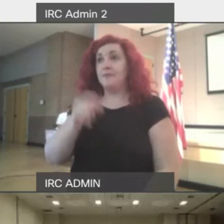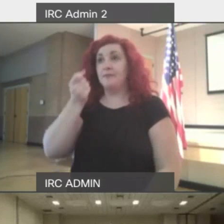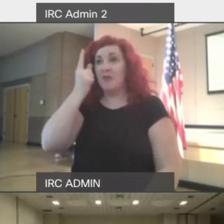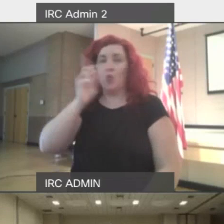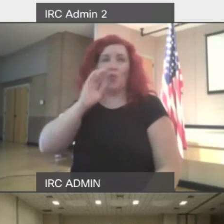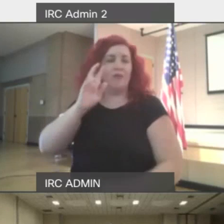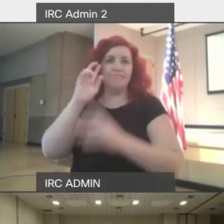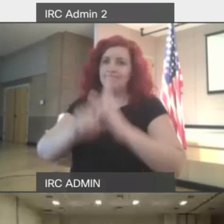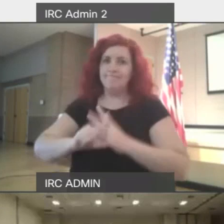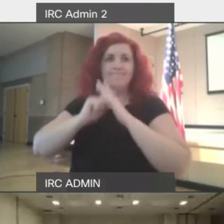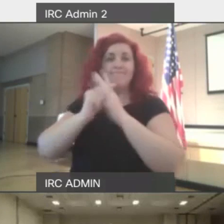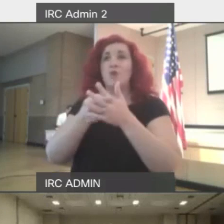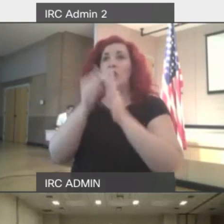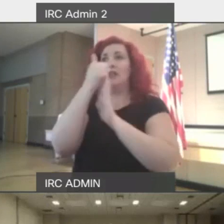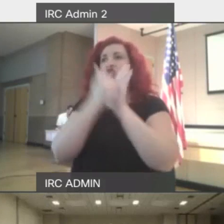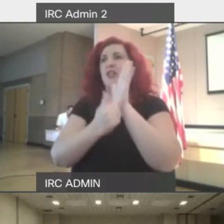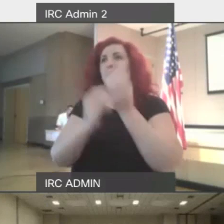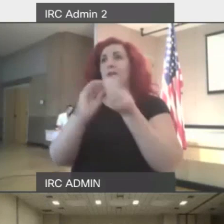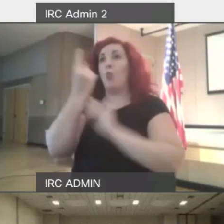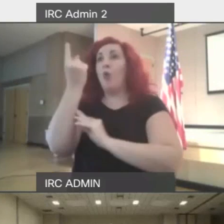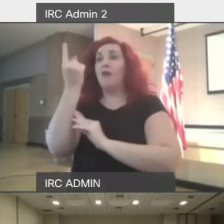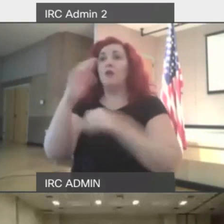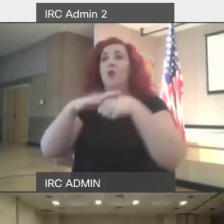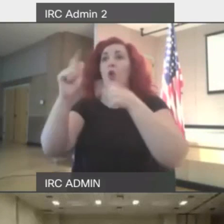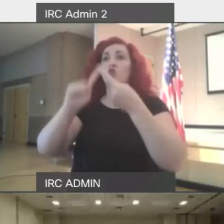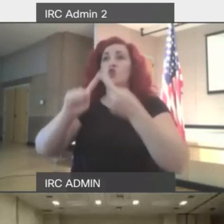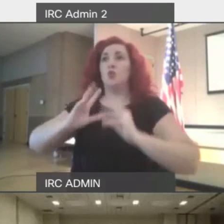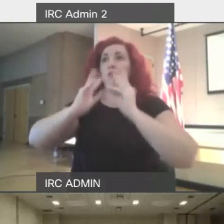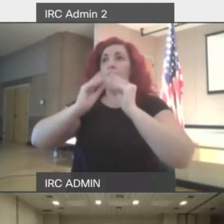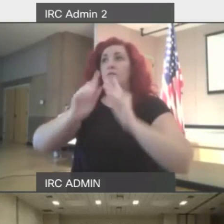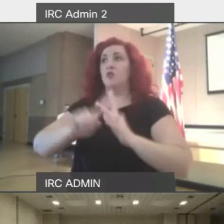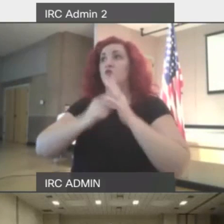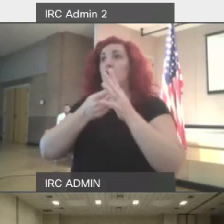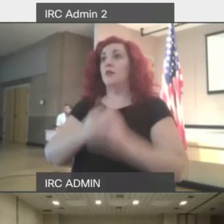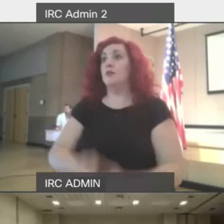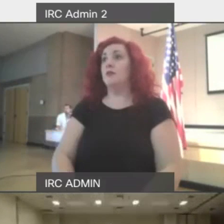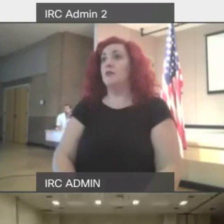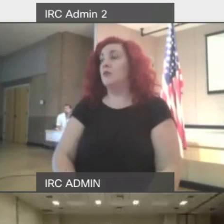we will dive right in with agenda item number one, call to order.